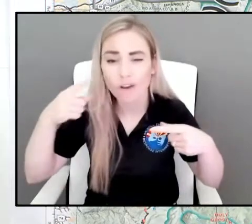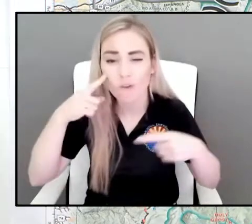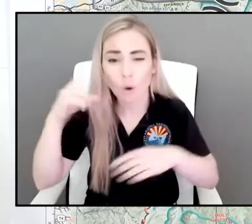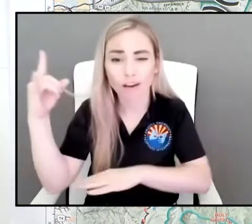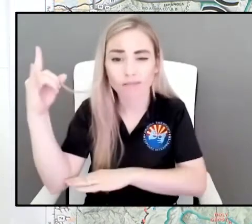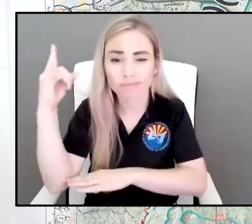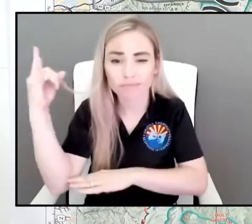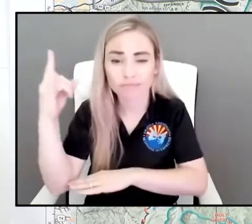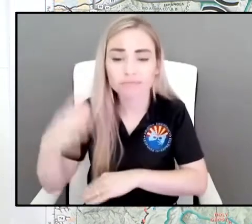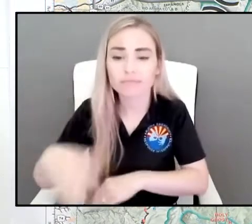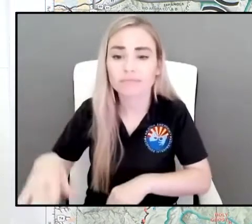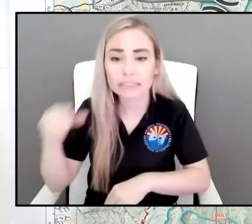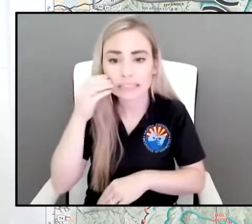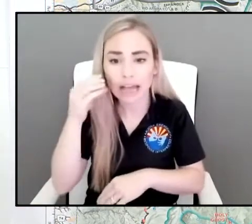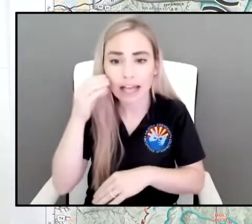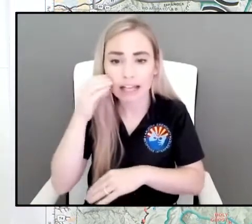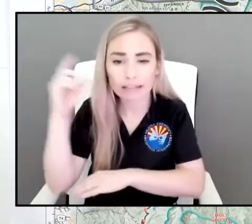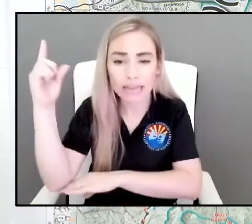communication,